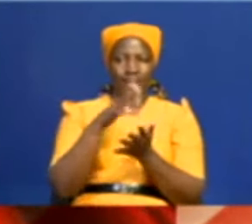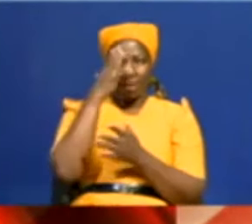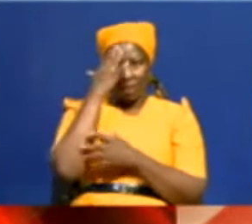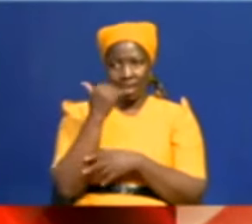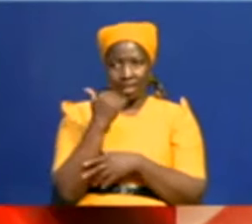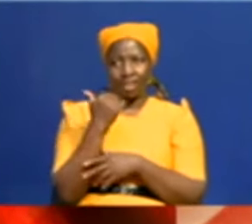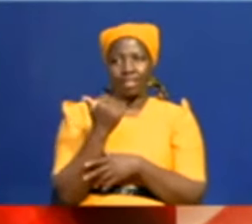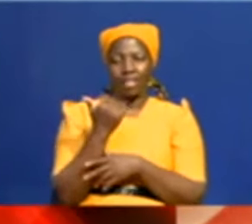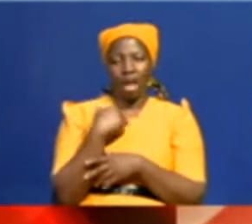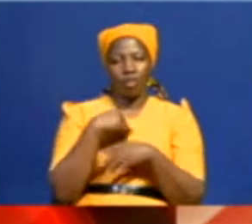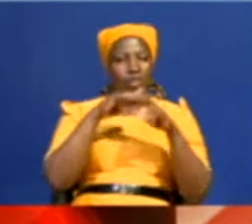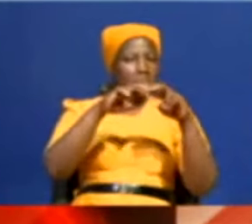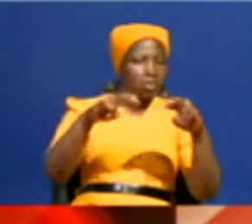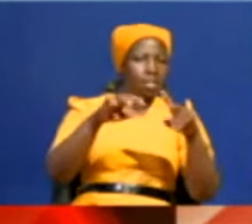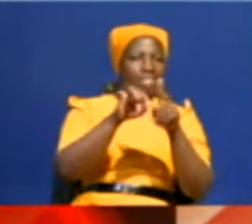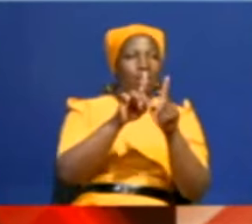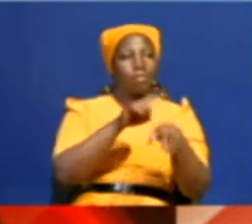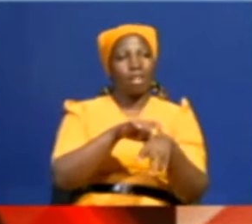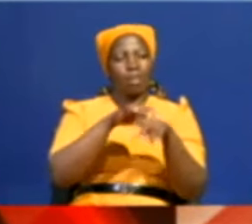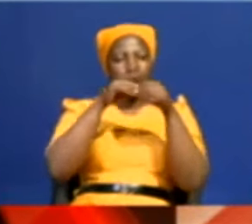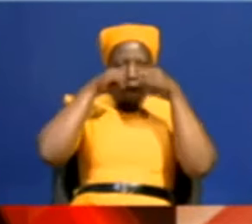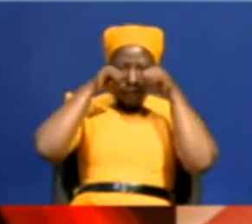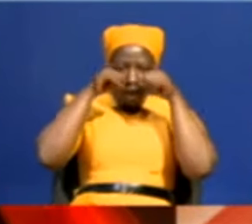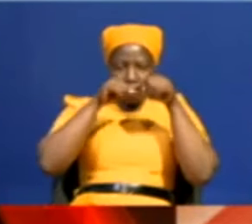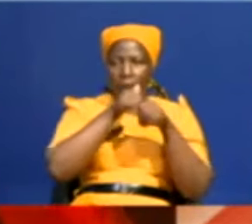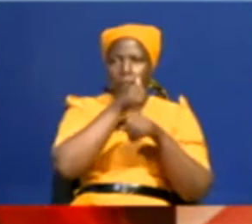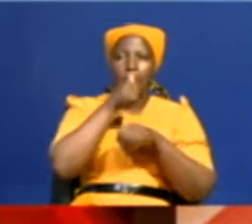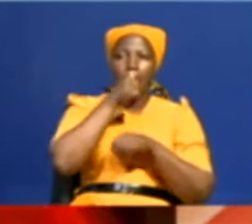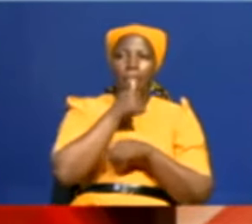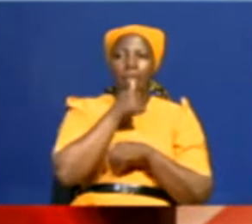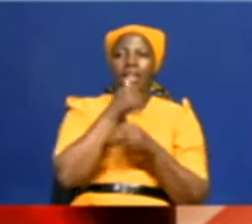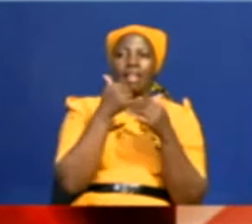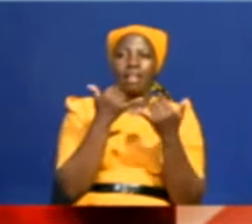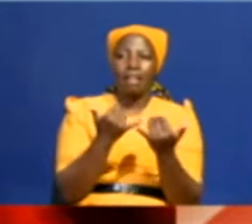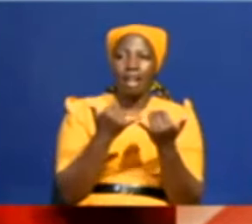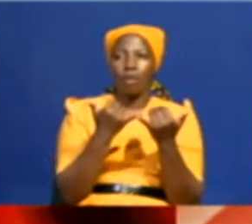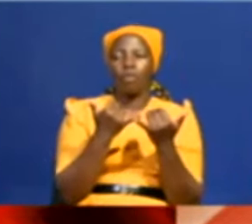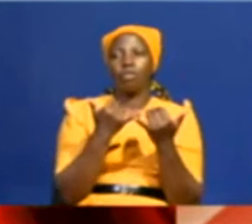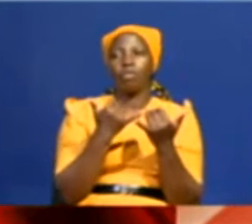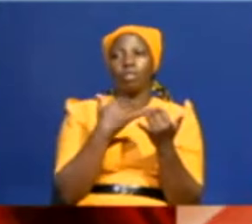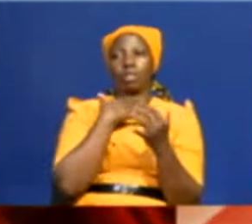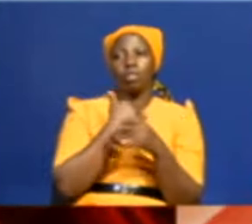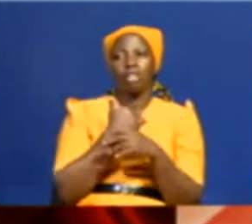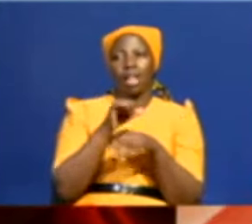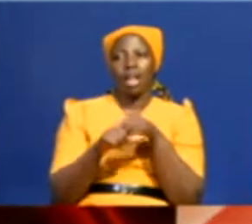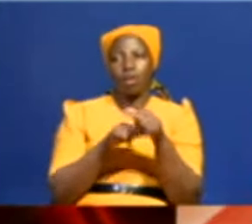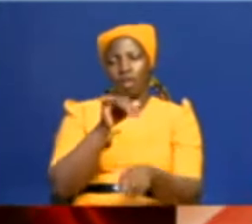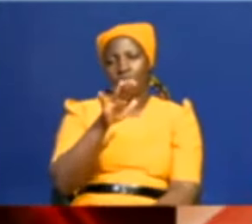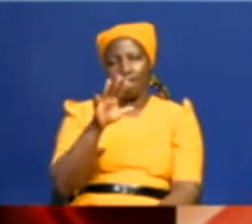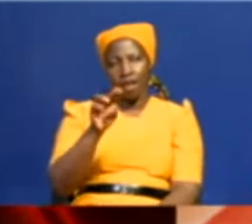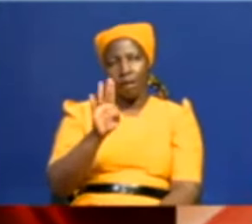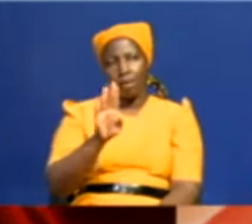them even when they were browsing in private mode. The class action sought at least $5 billion U.S. dollars from